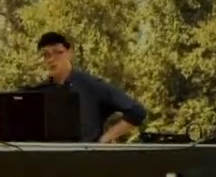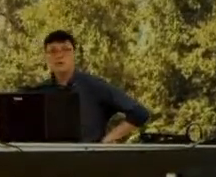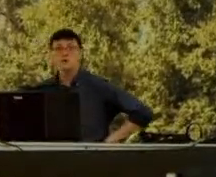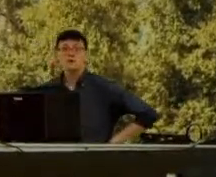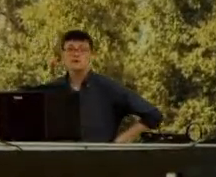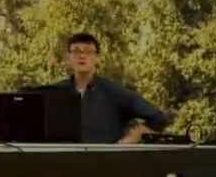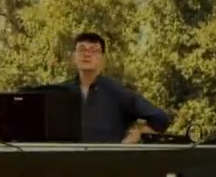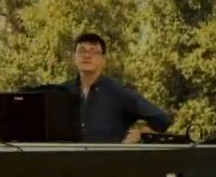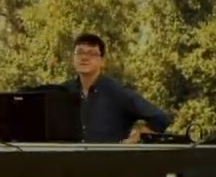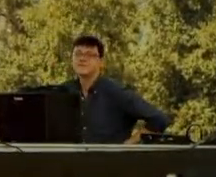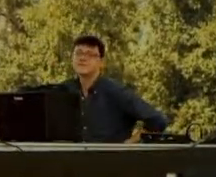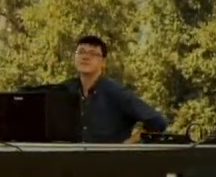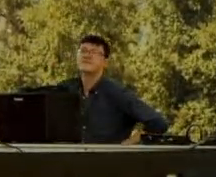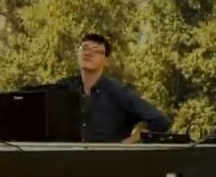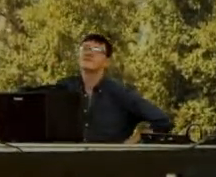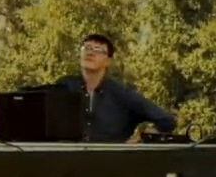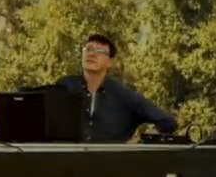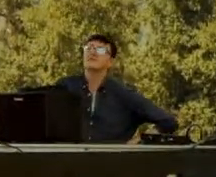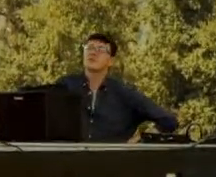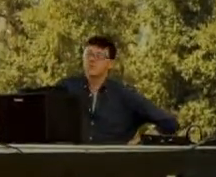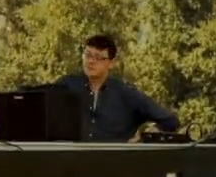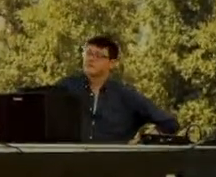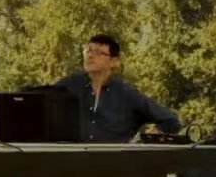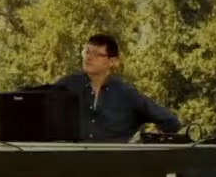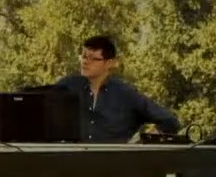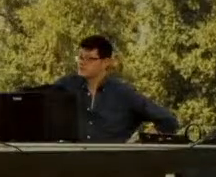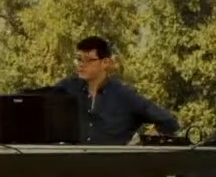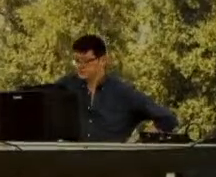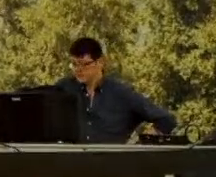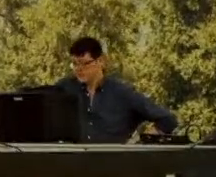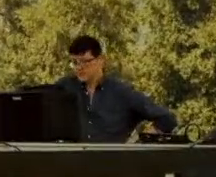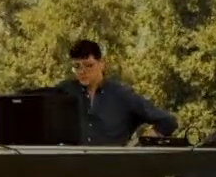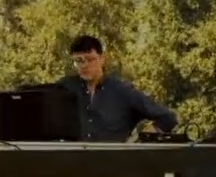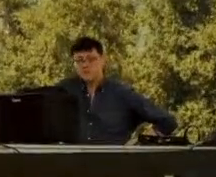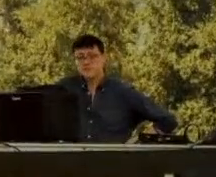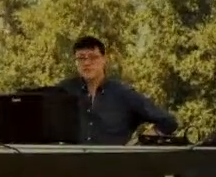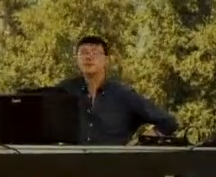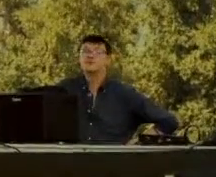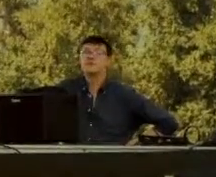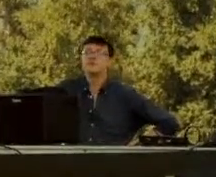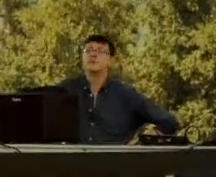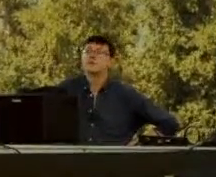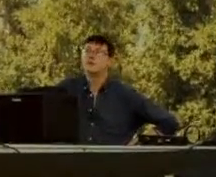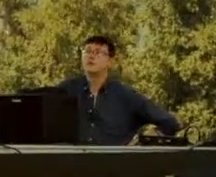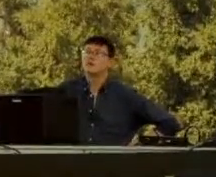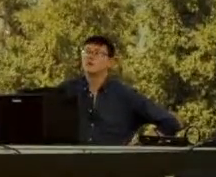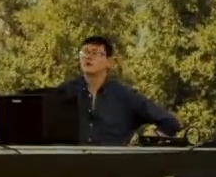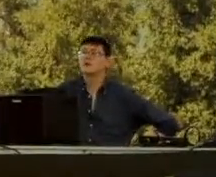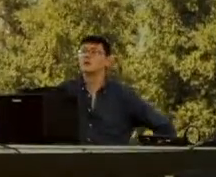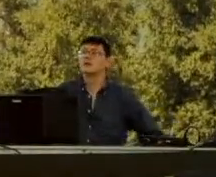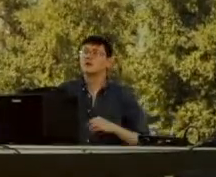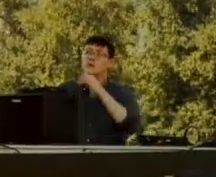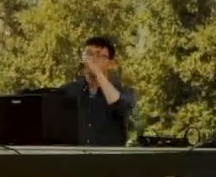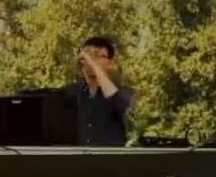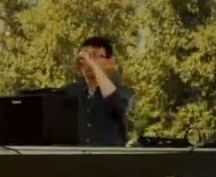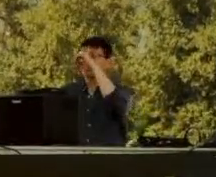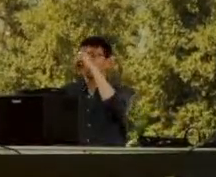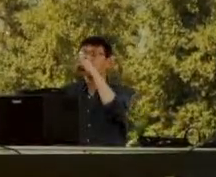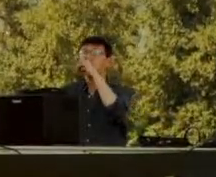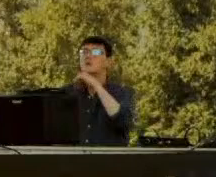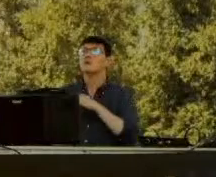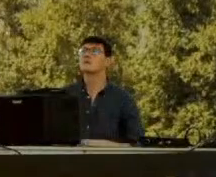to lay your smallness to rest. But when you do rise, and